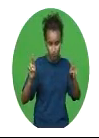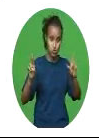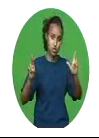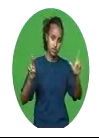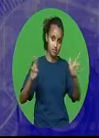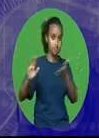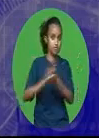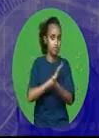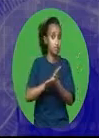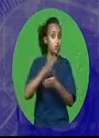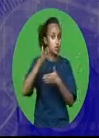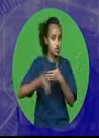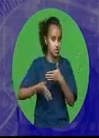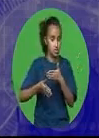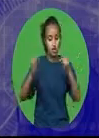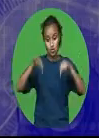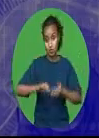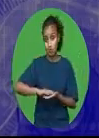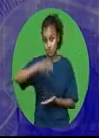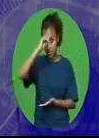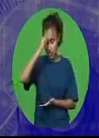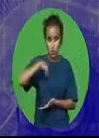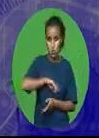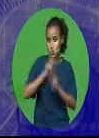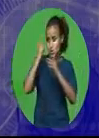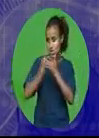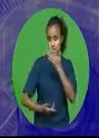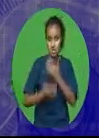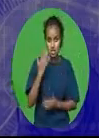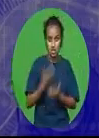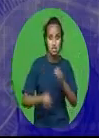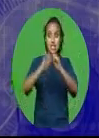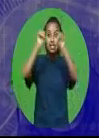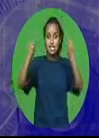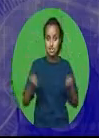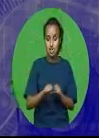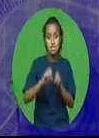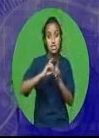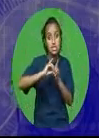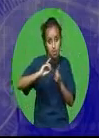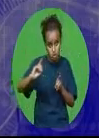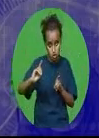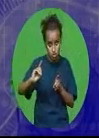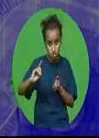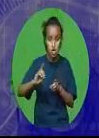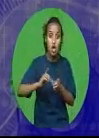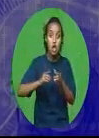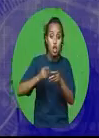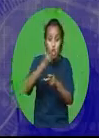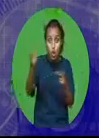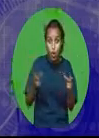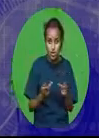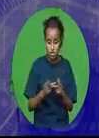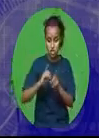sheet. In today's lesson, we will discuss size dimensioning, location dimensioning,